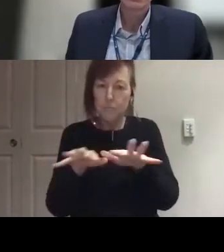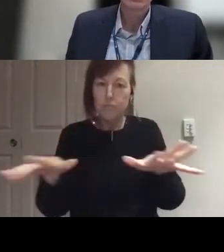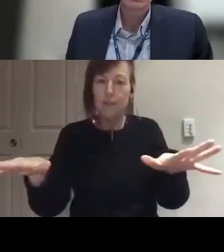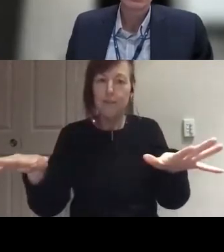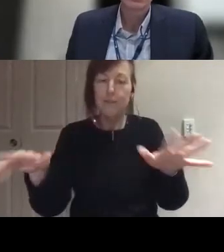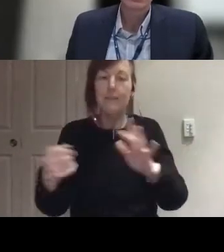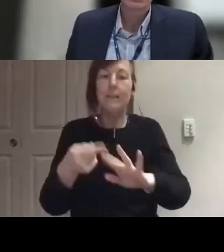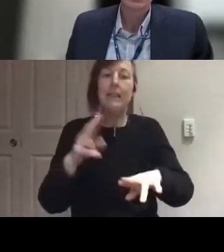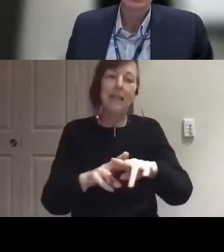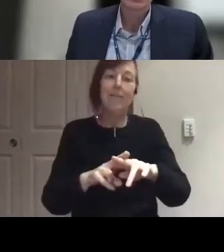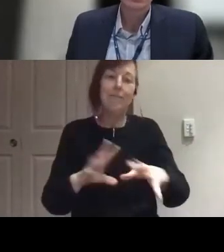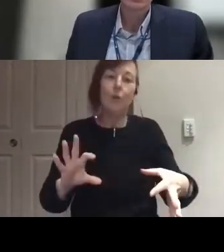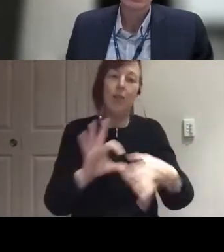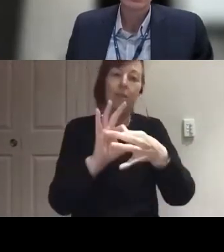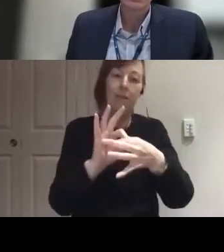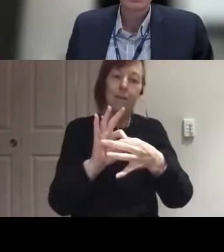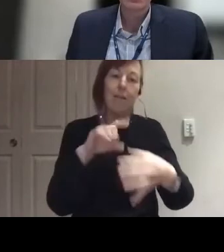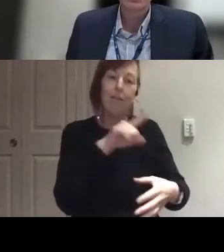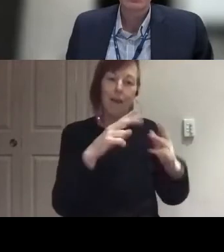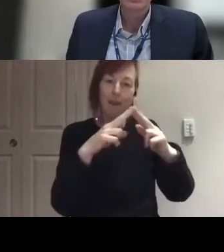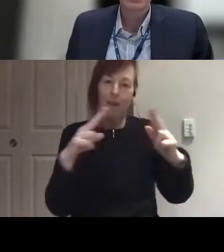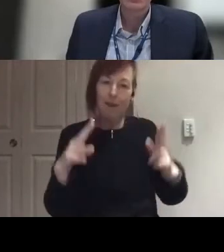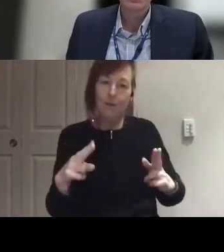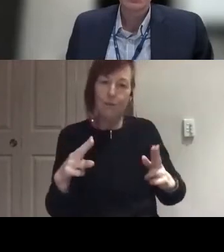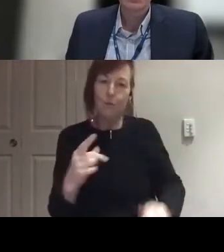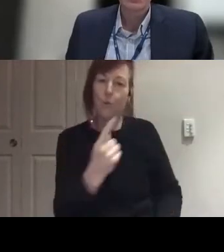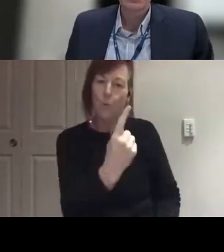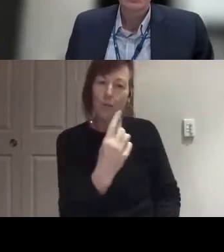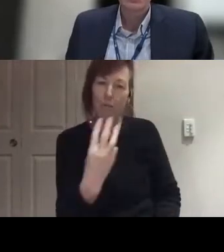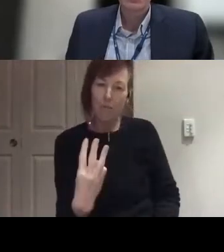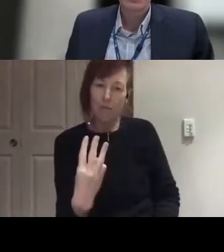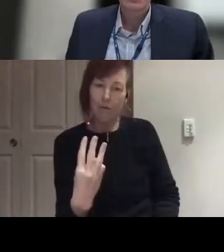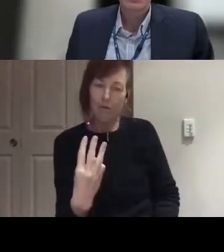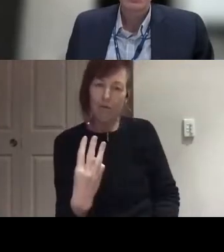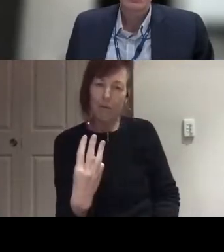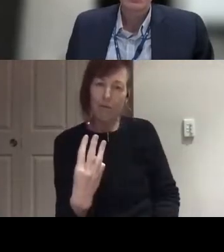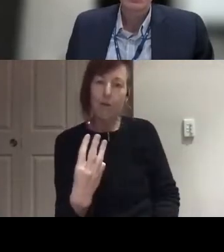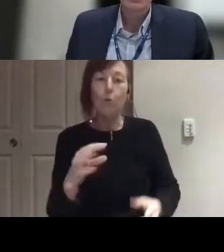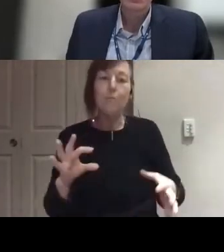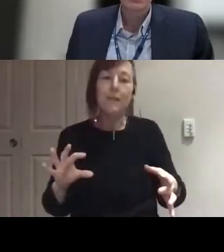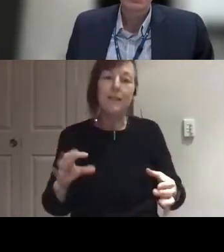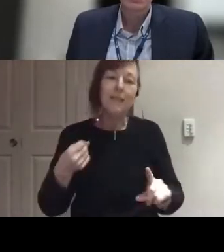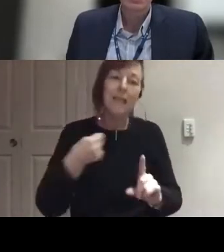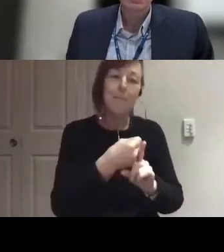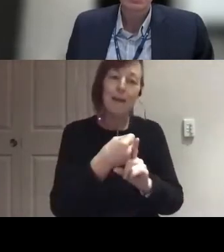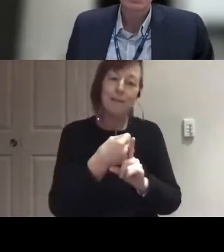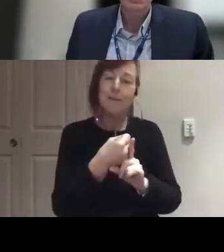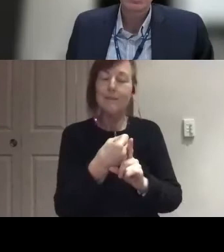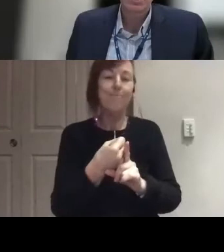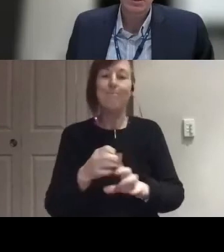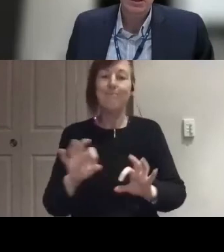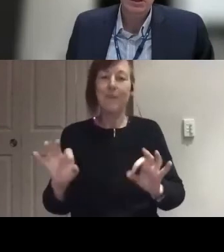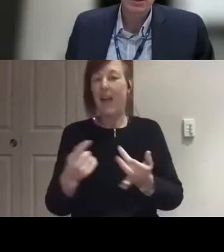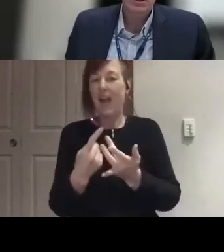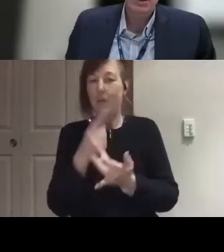with a case, about a third of the household would be positive and everyone else would be okay. Delta is really a different beast.